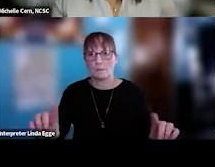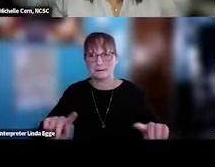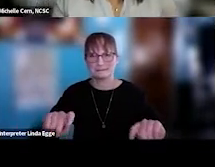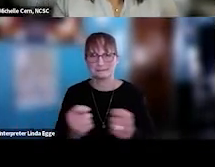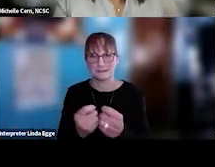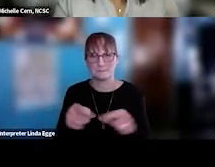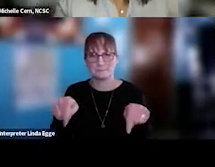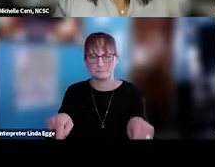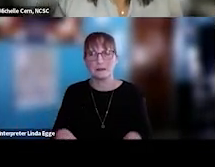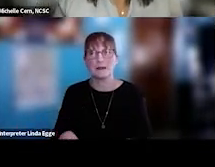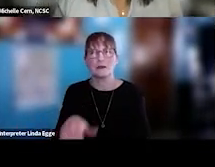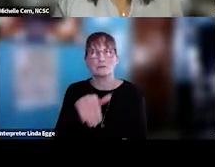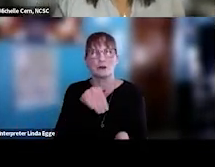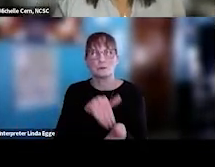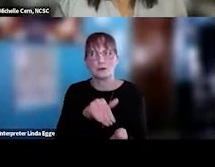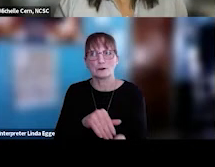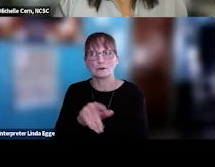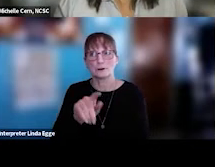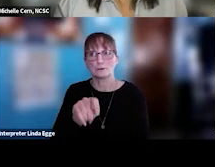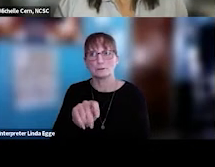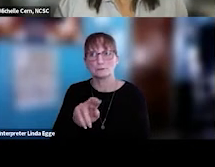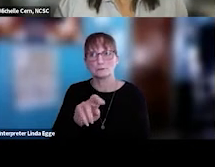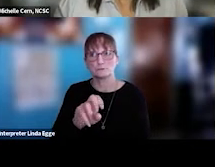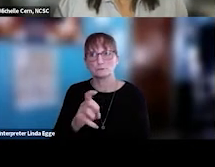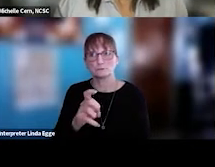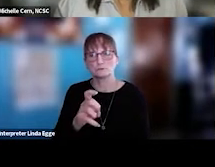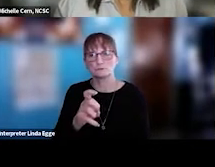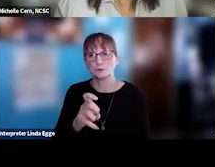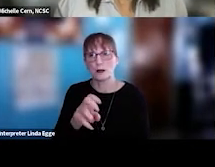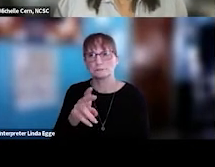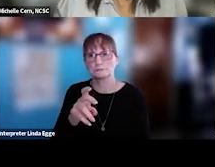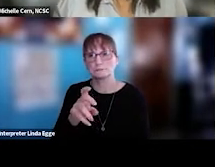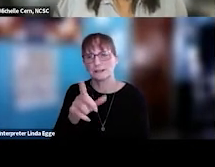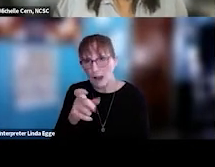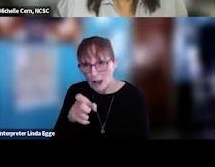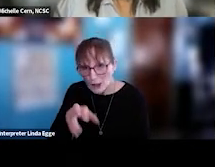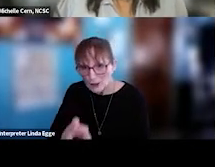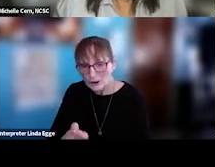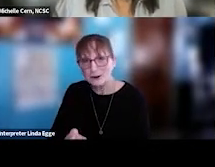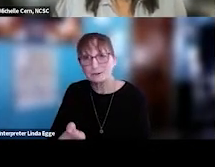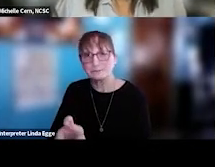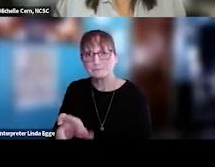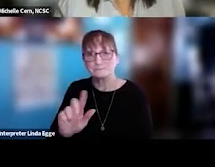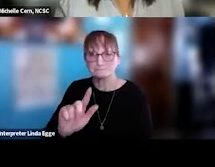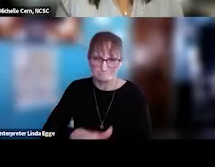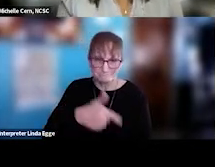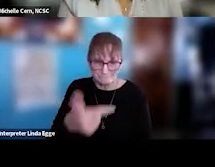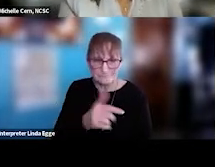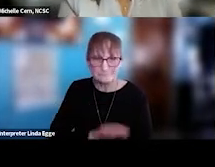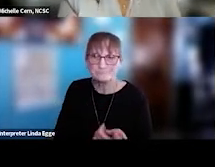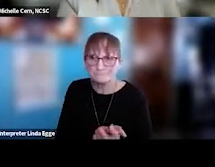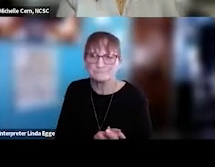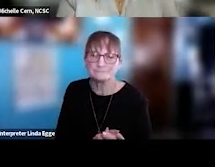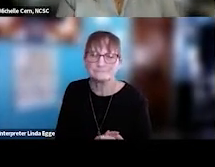over to Dr. Troxler, who's going to talk about her perspective as the physician member on the hub team in Tennessee.